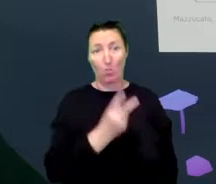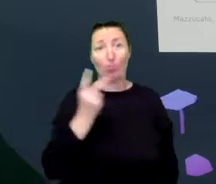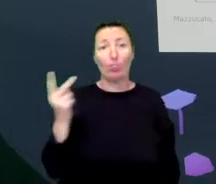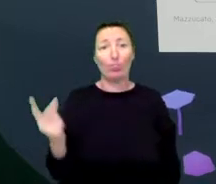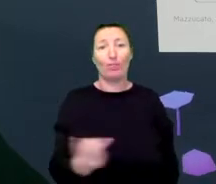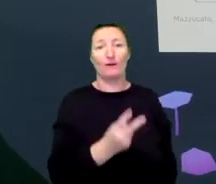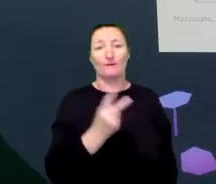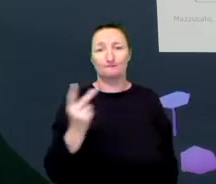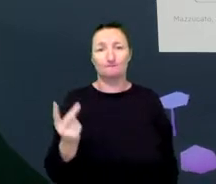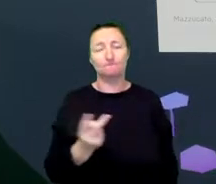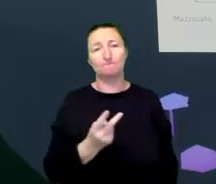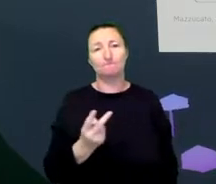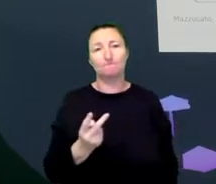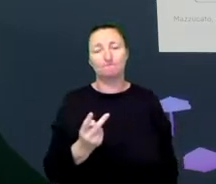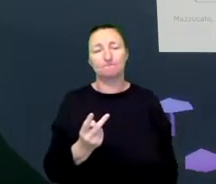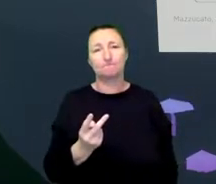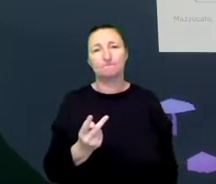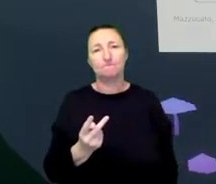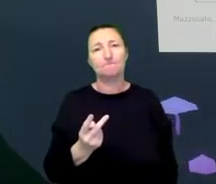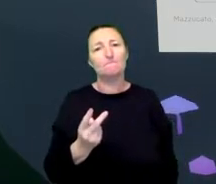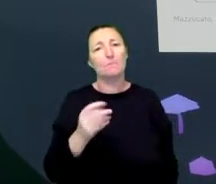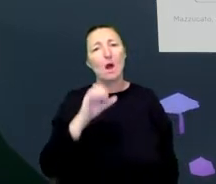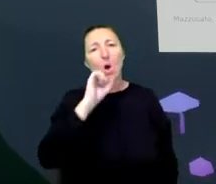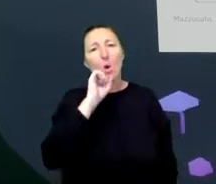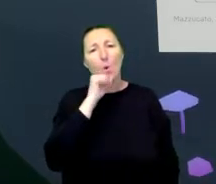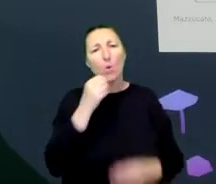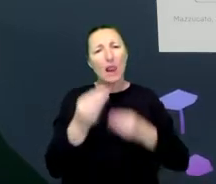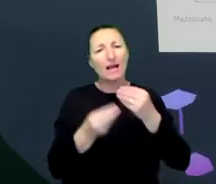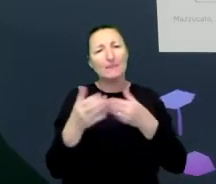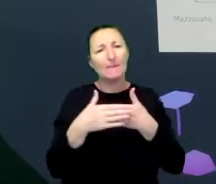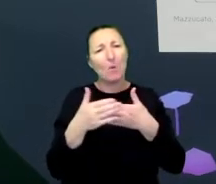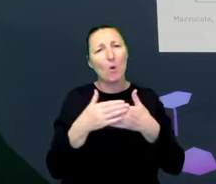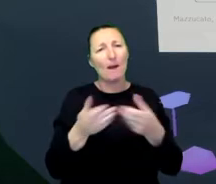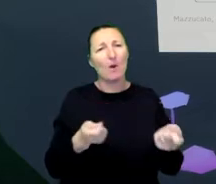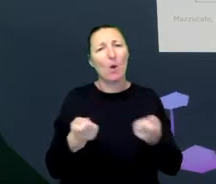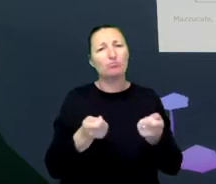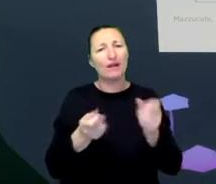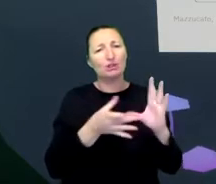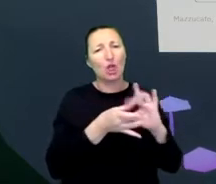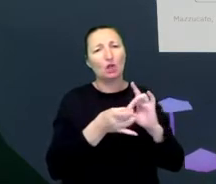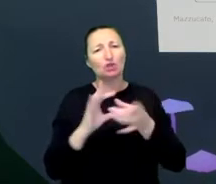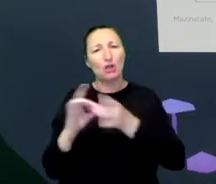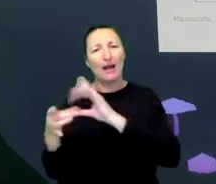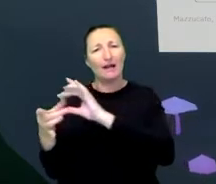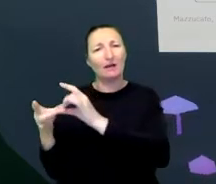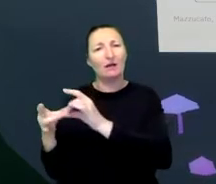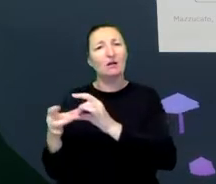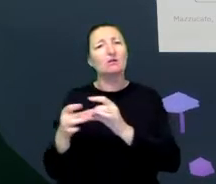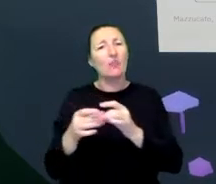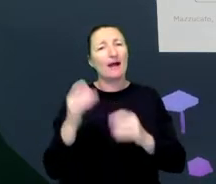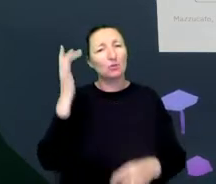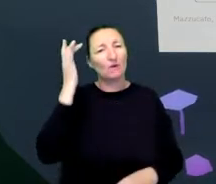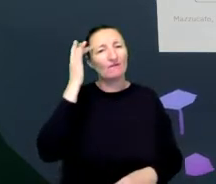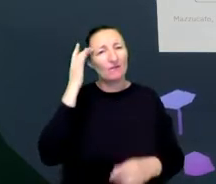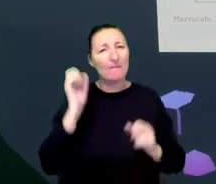I'll go into some more detail about the operational chain, which is this kind of methodology from archaeology and anthropology in a